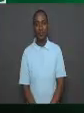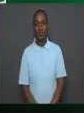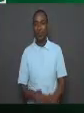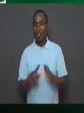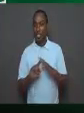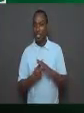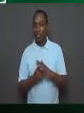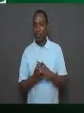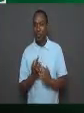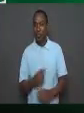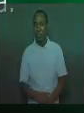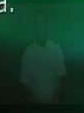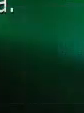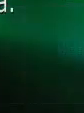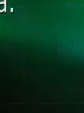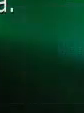Begin.